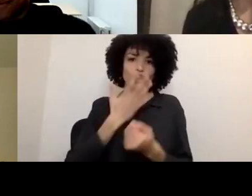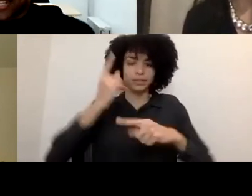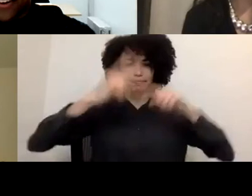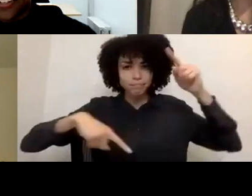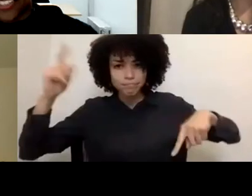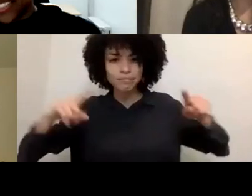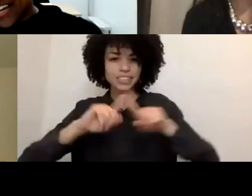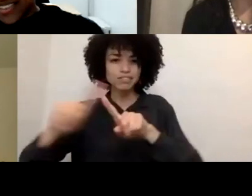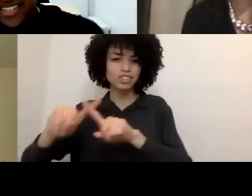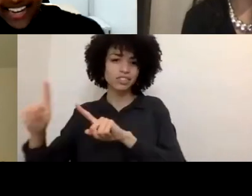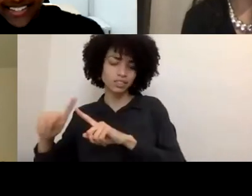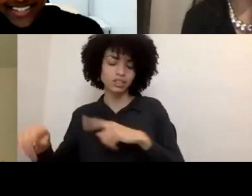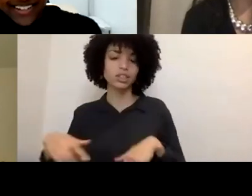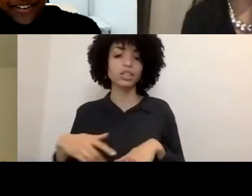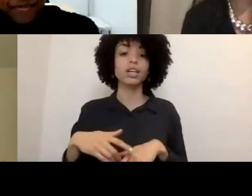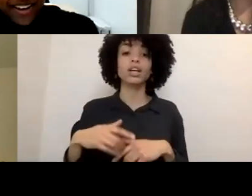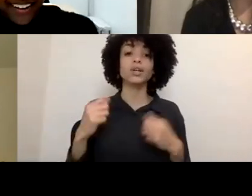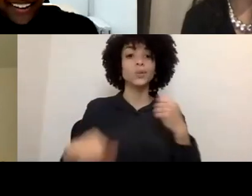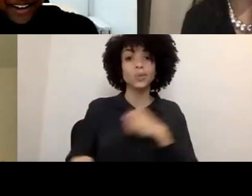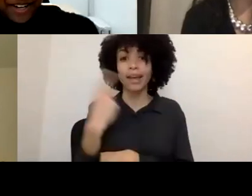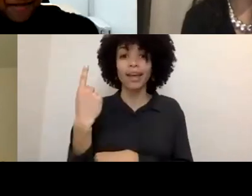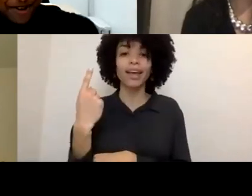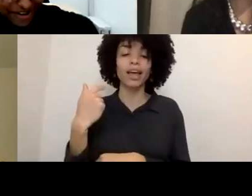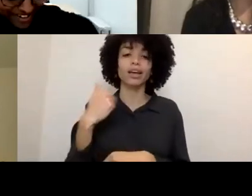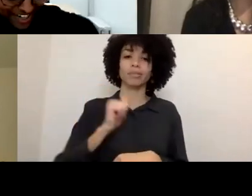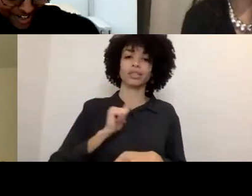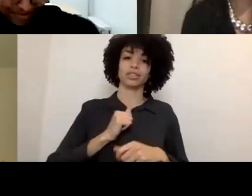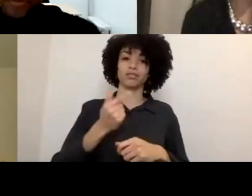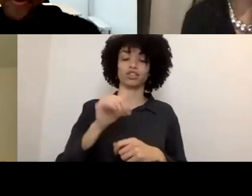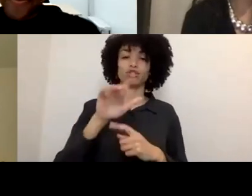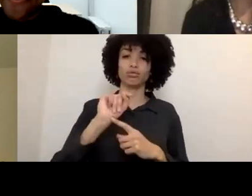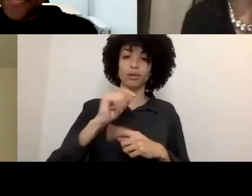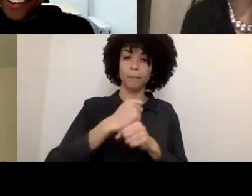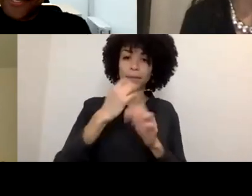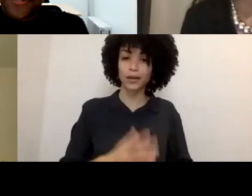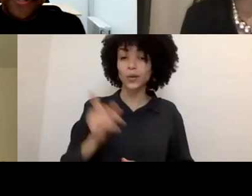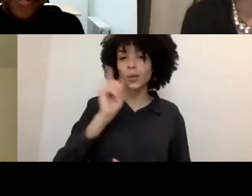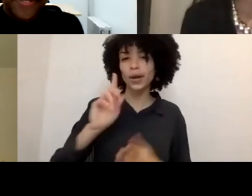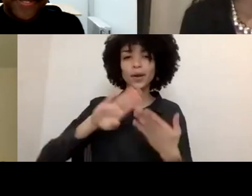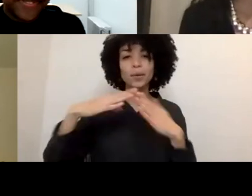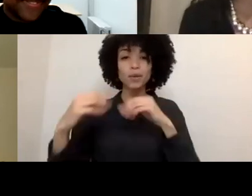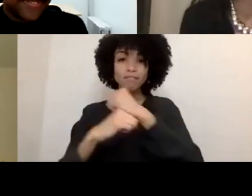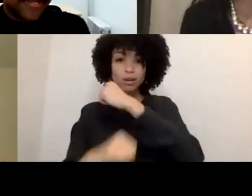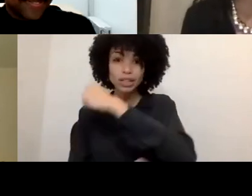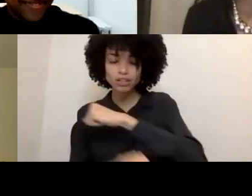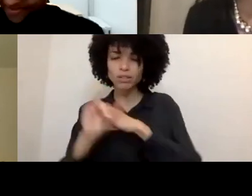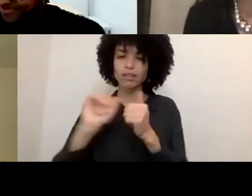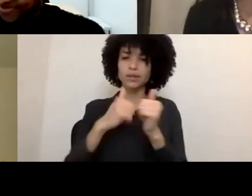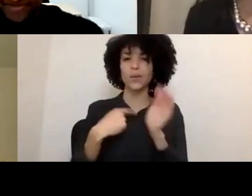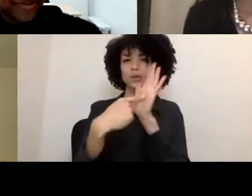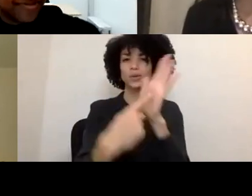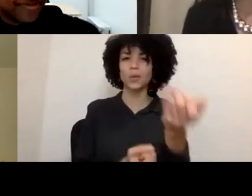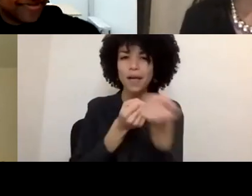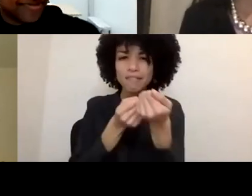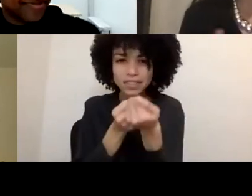different jobs that I've held. And these days it's as a grant maker at a community foundation. Thank you. Thank you so much for sharing all of